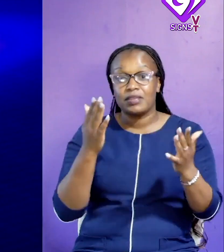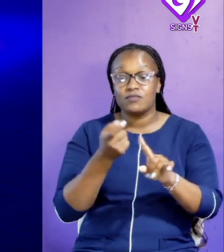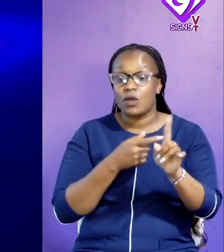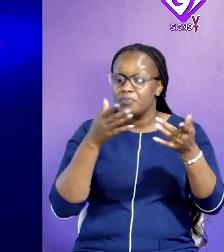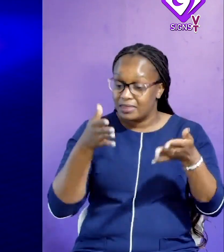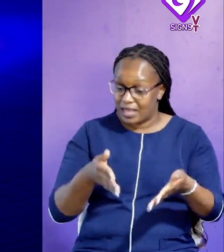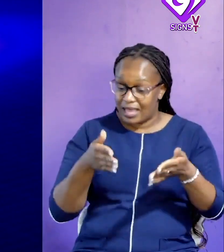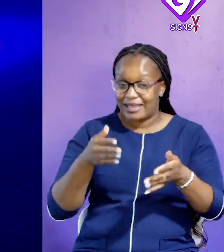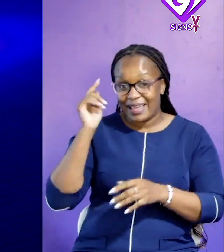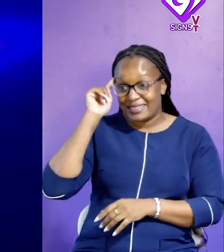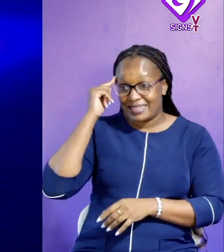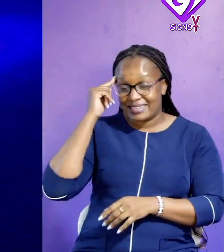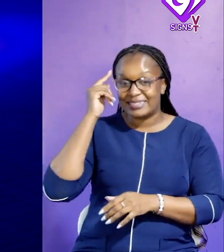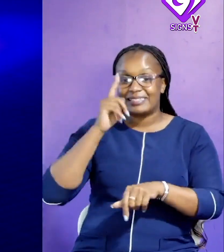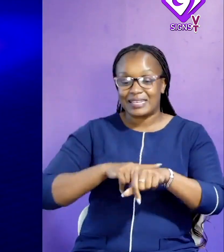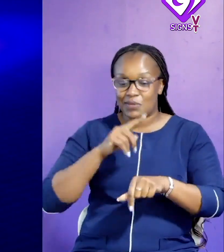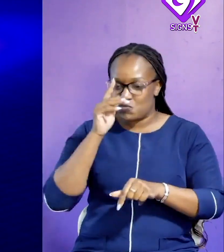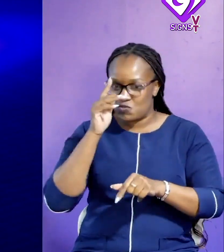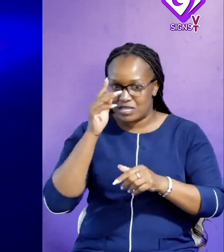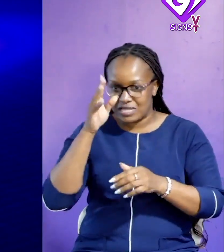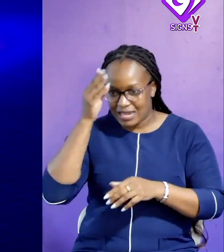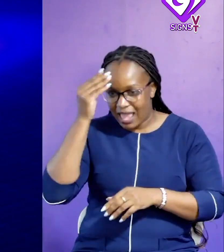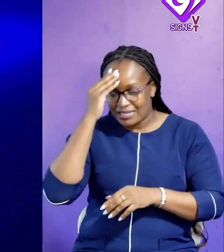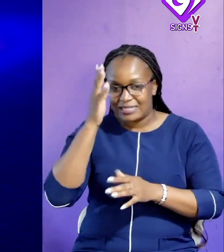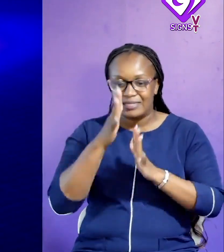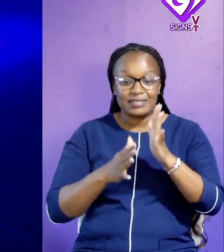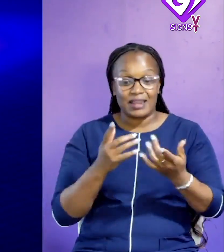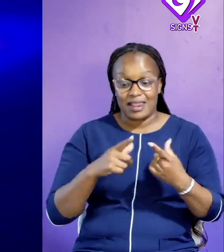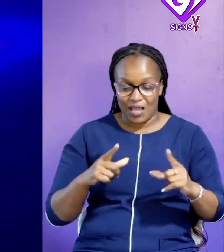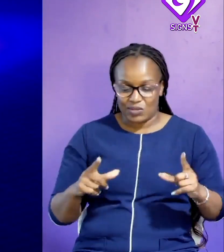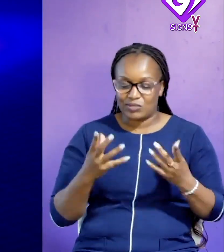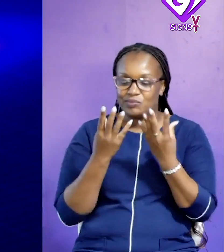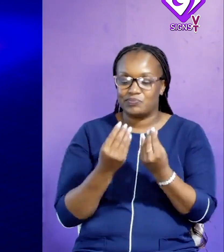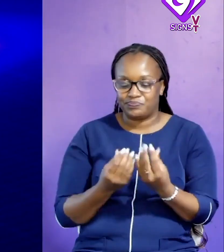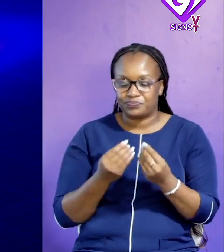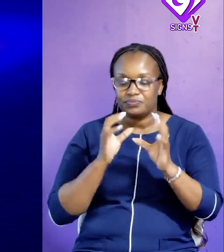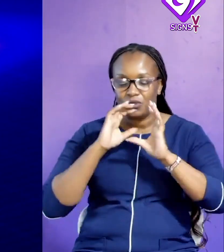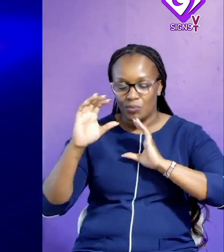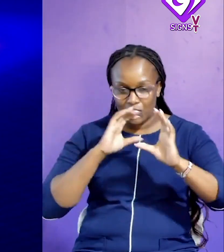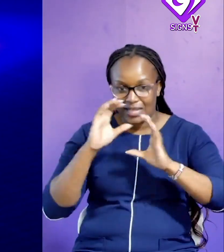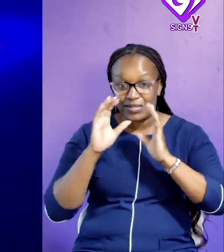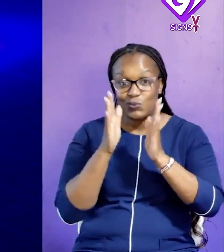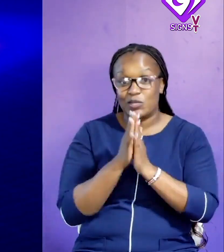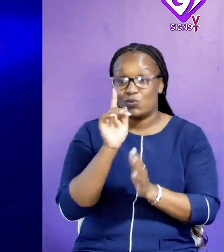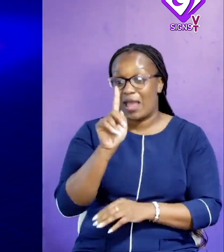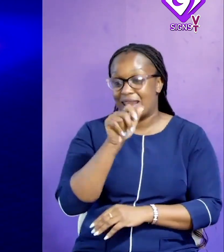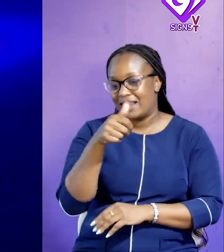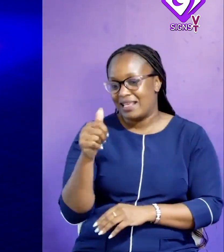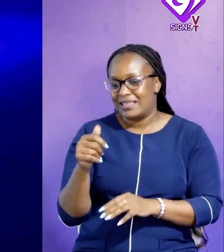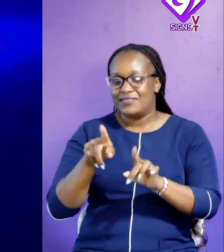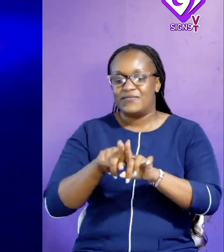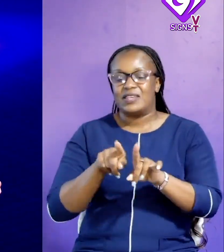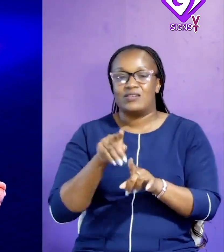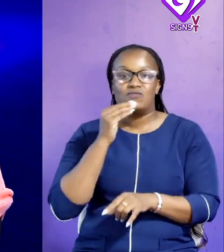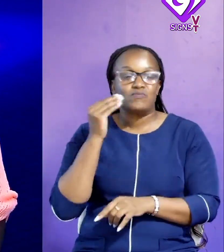believe when we learn sign language, it will be so easy for us to communicate to each other, even at home.